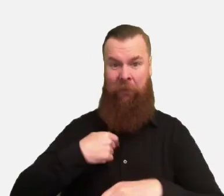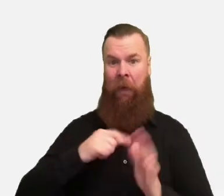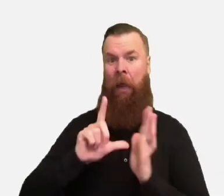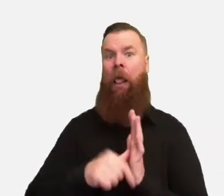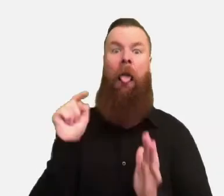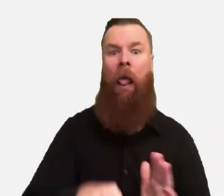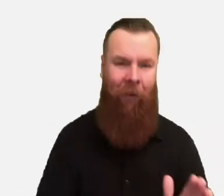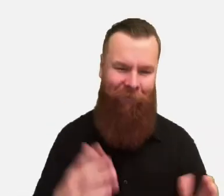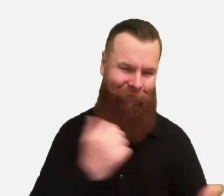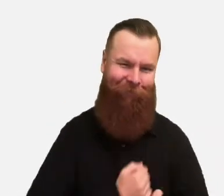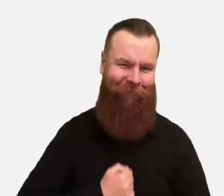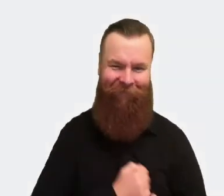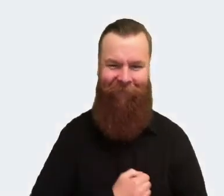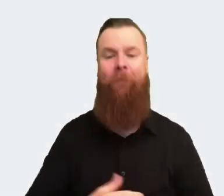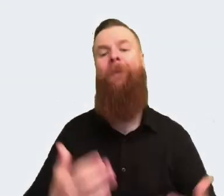very much.